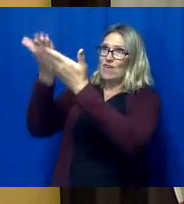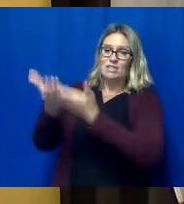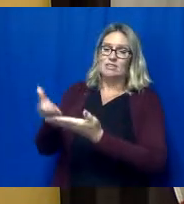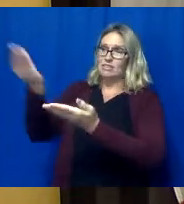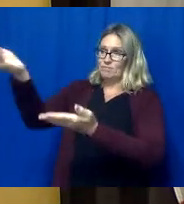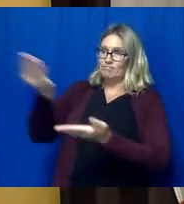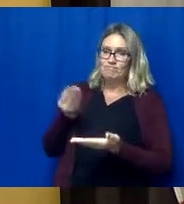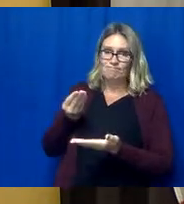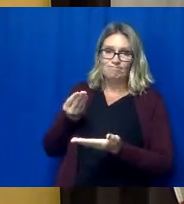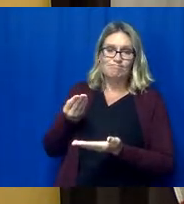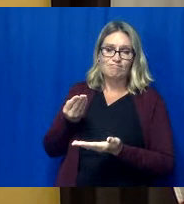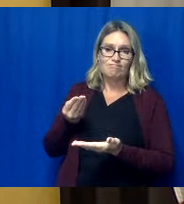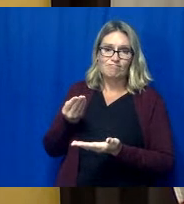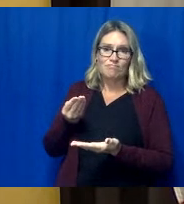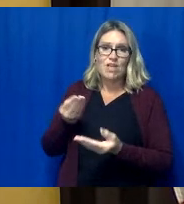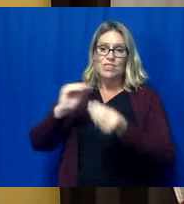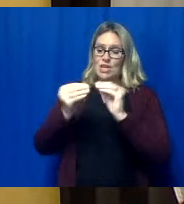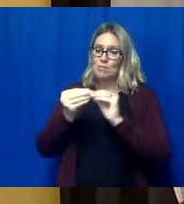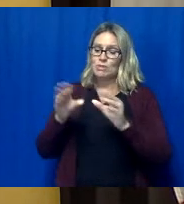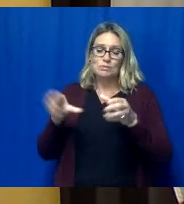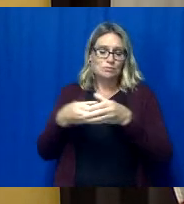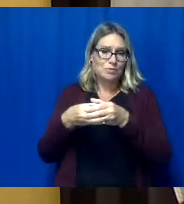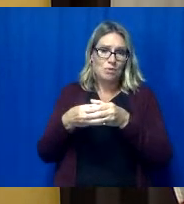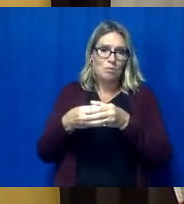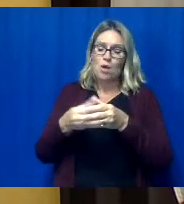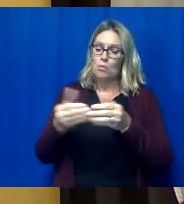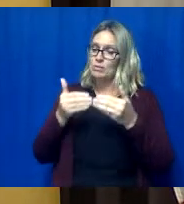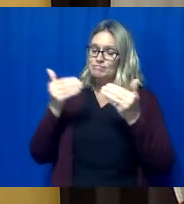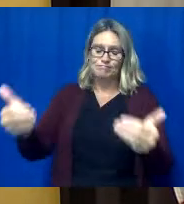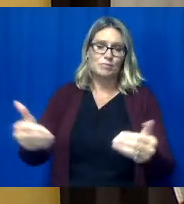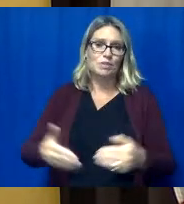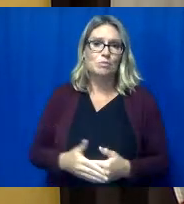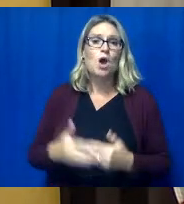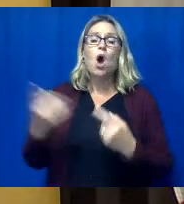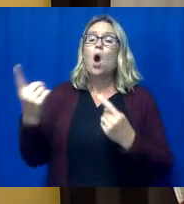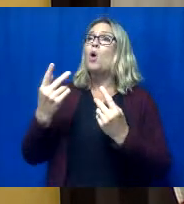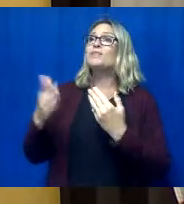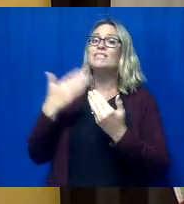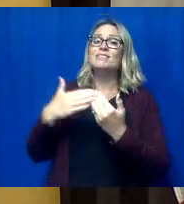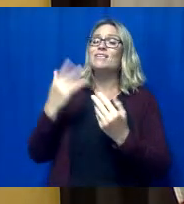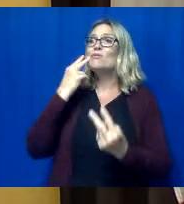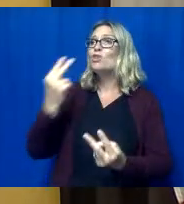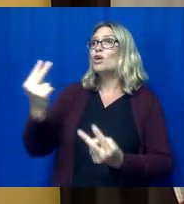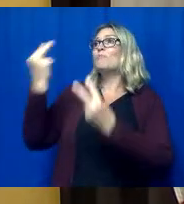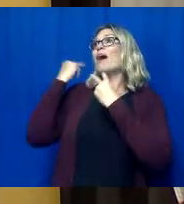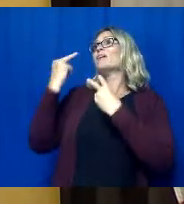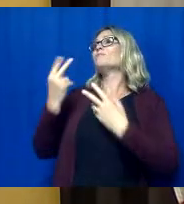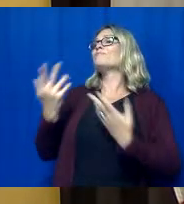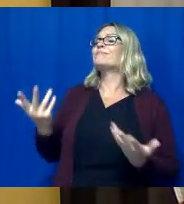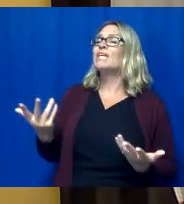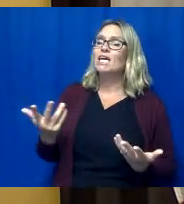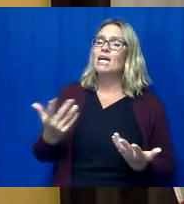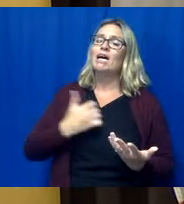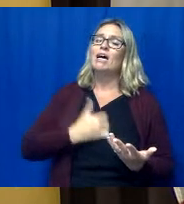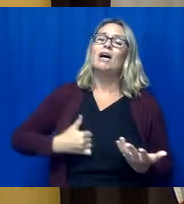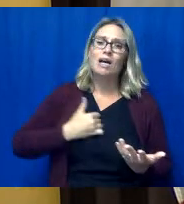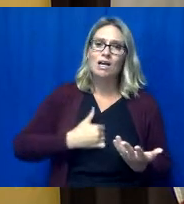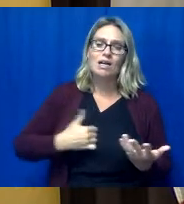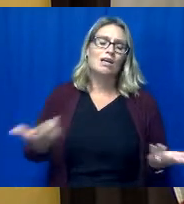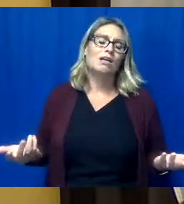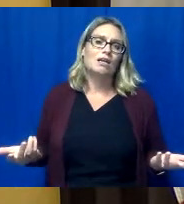in and how we would go forward. It's always easy to look back. So right now, we're reacting to the